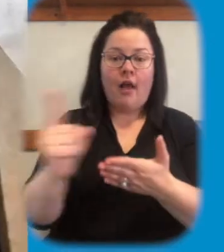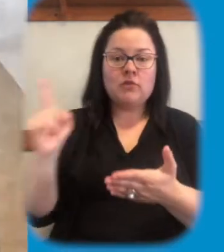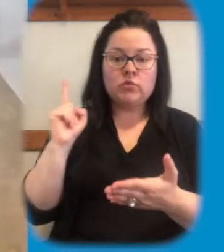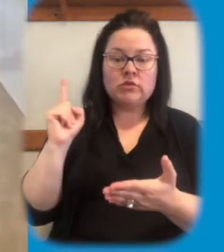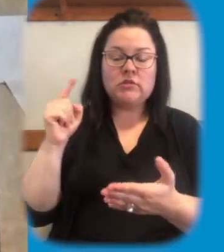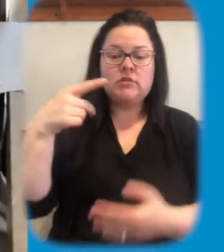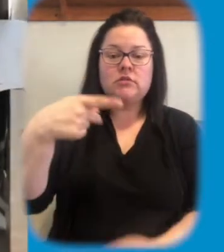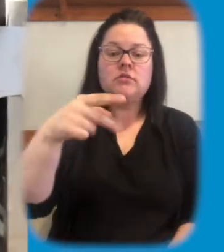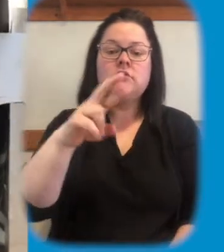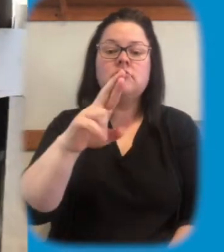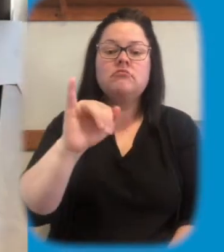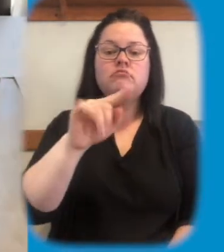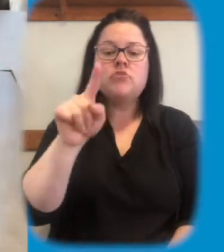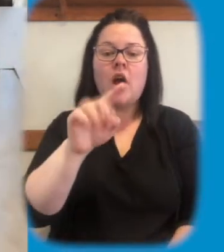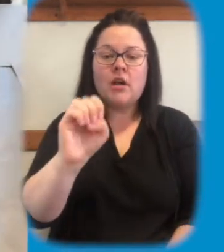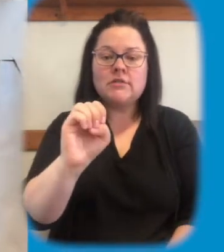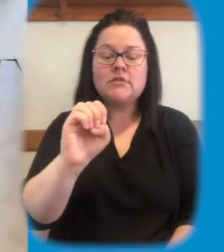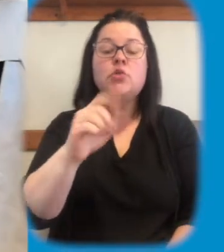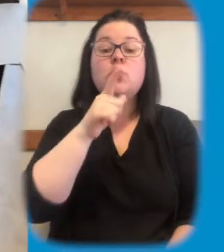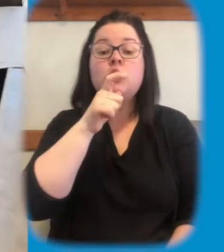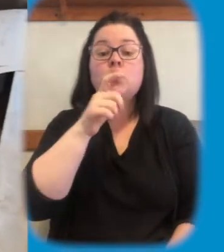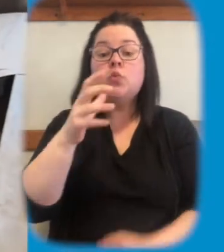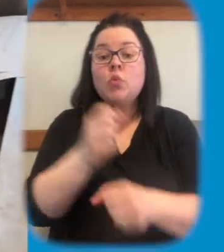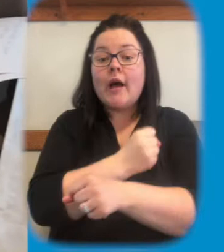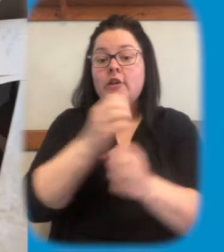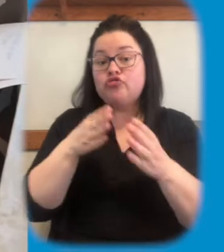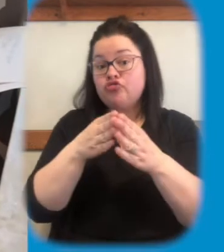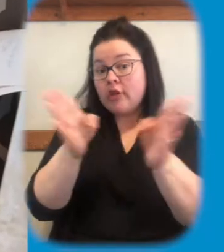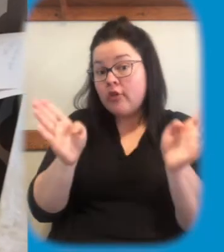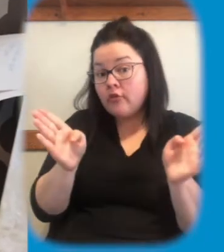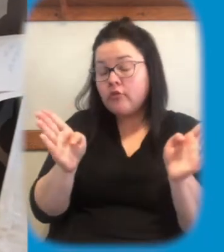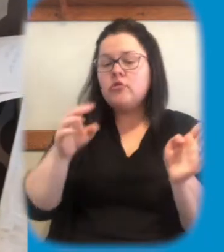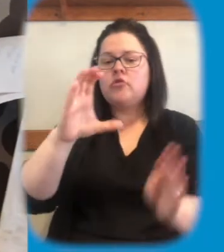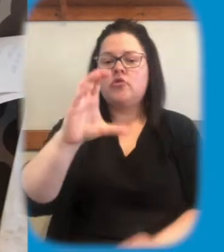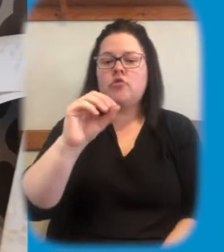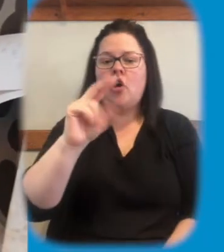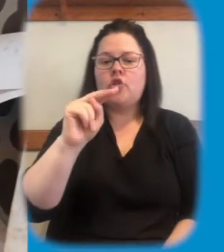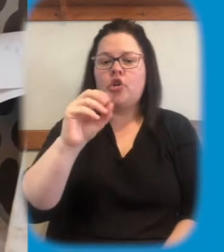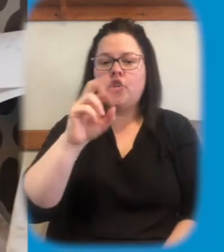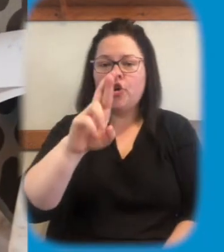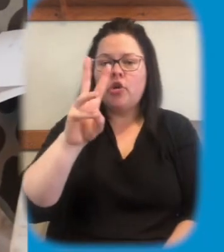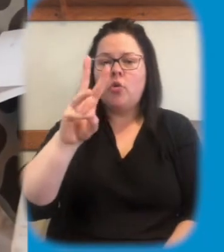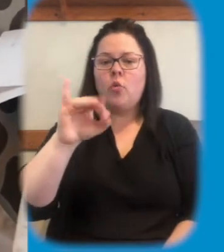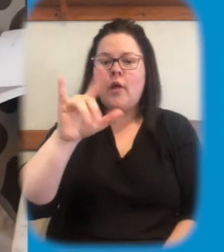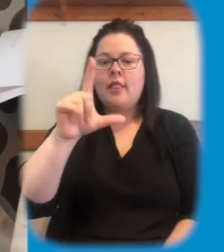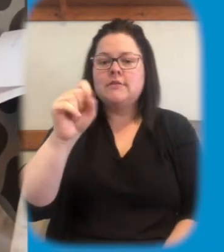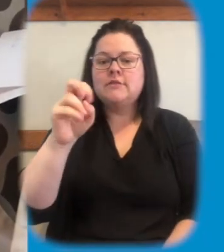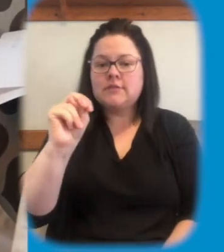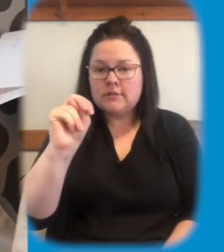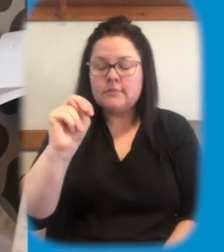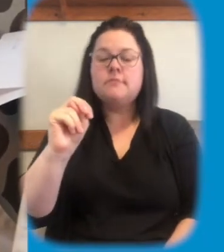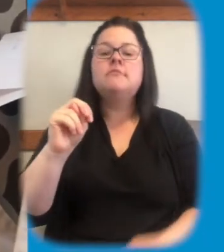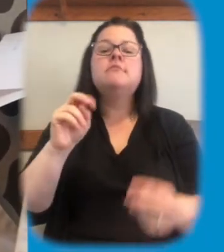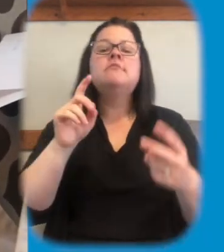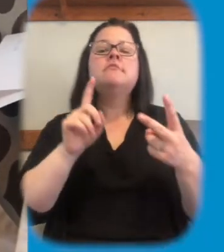The last week prizes, like in general, were Connor Wilson and Toronto School Division Bryson